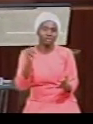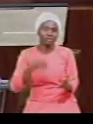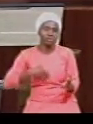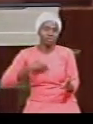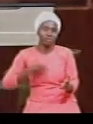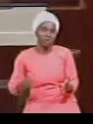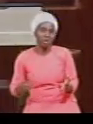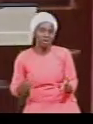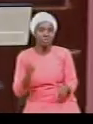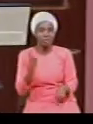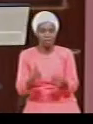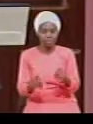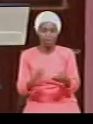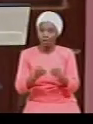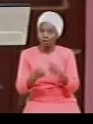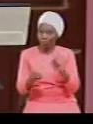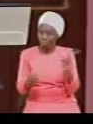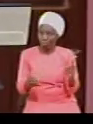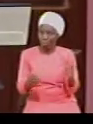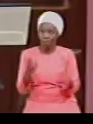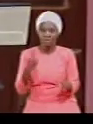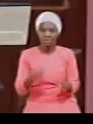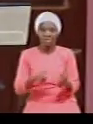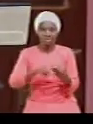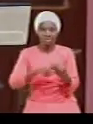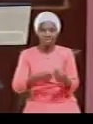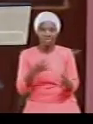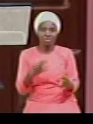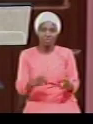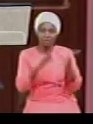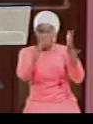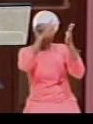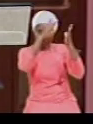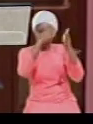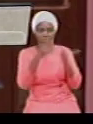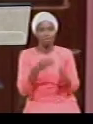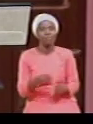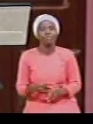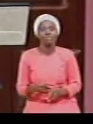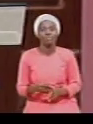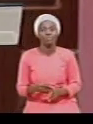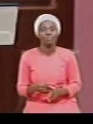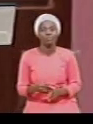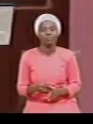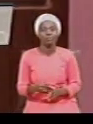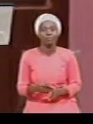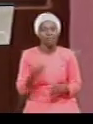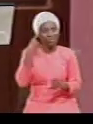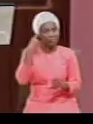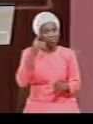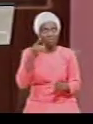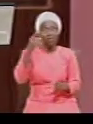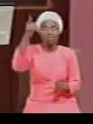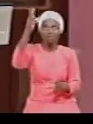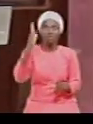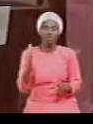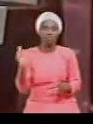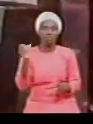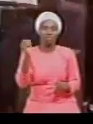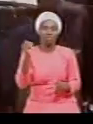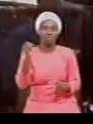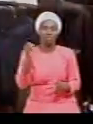Number one, the beginning of hope for God's